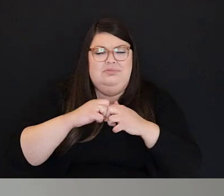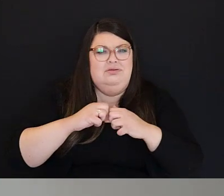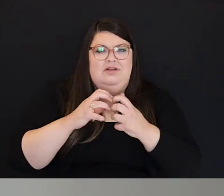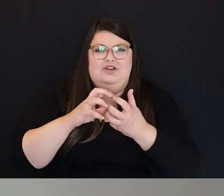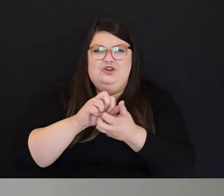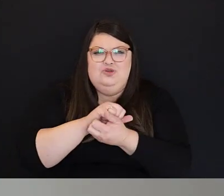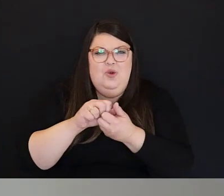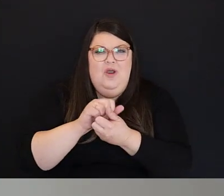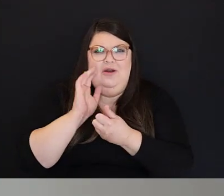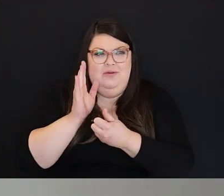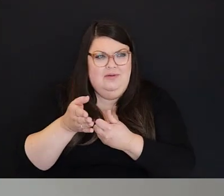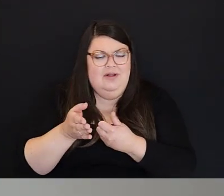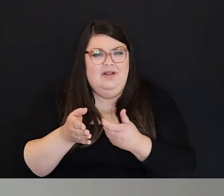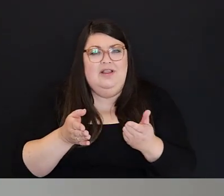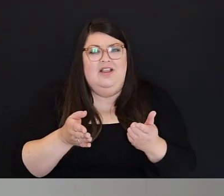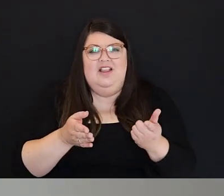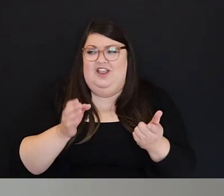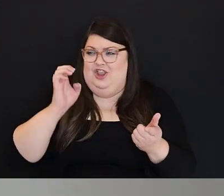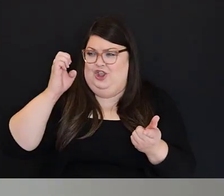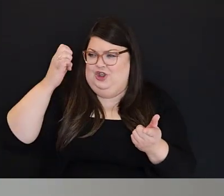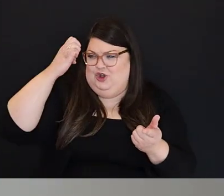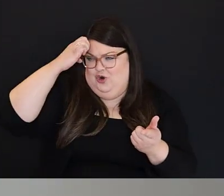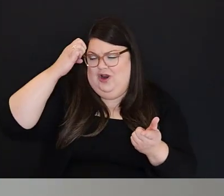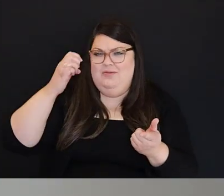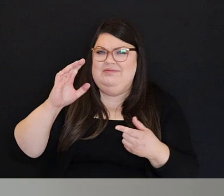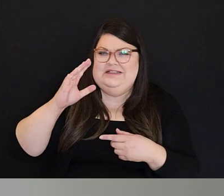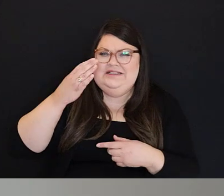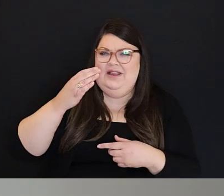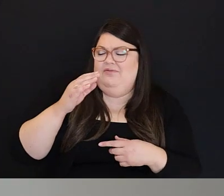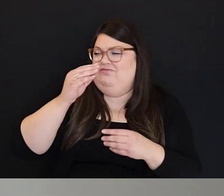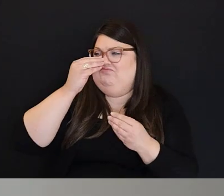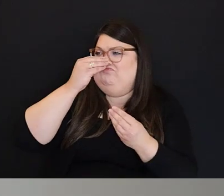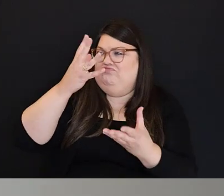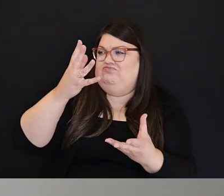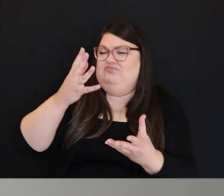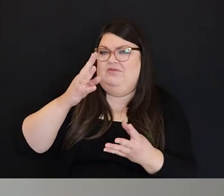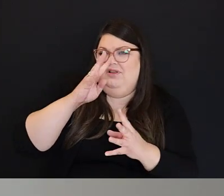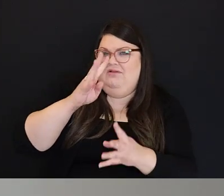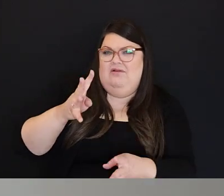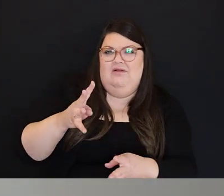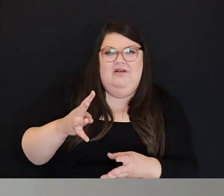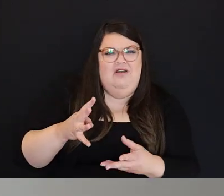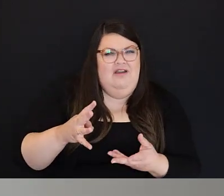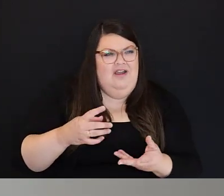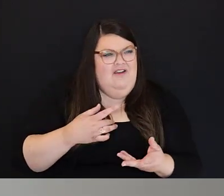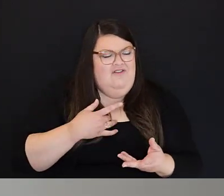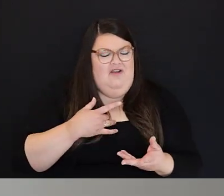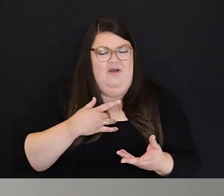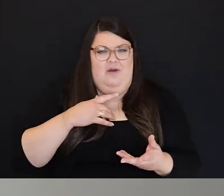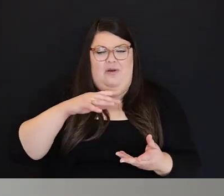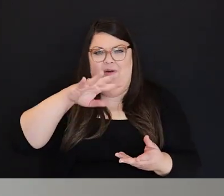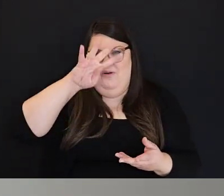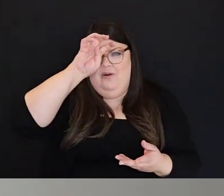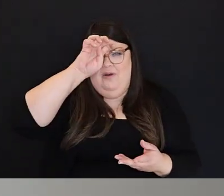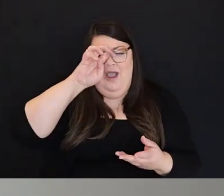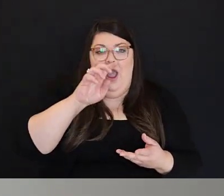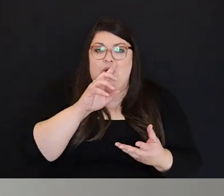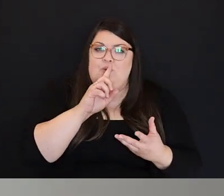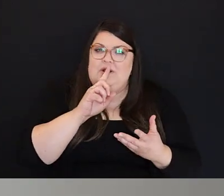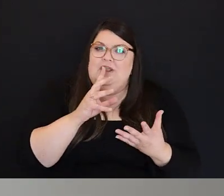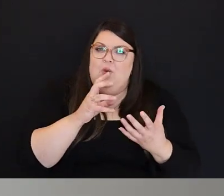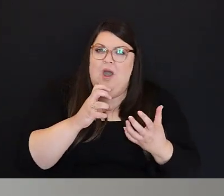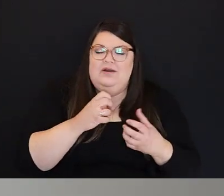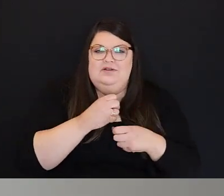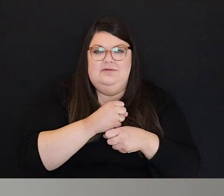the ambivalence of Europe really seemed deafening. And I wanted to make a work which could speak of